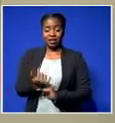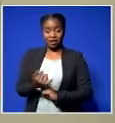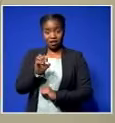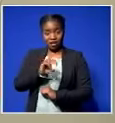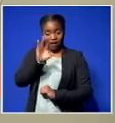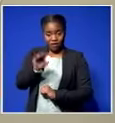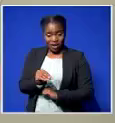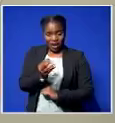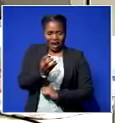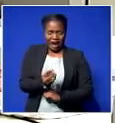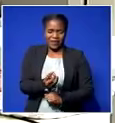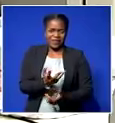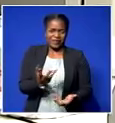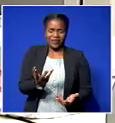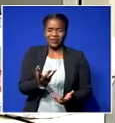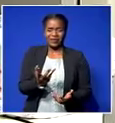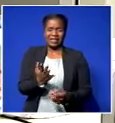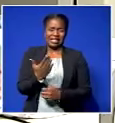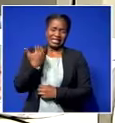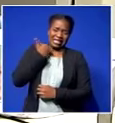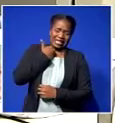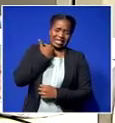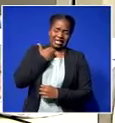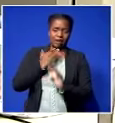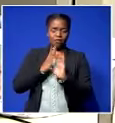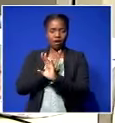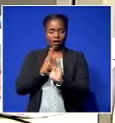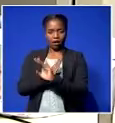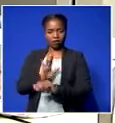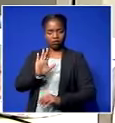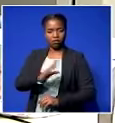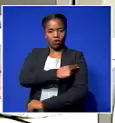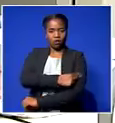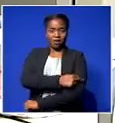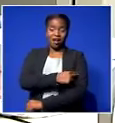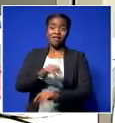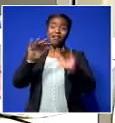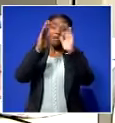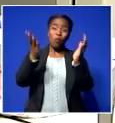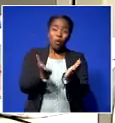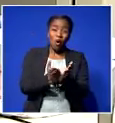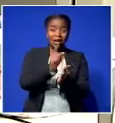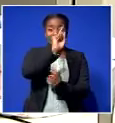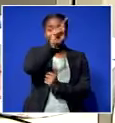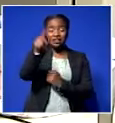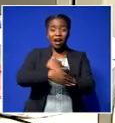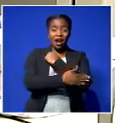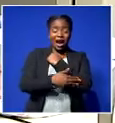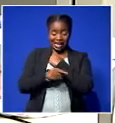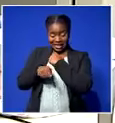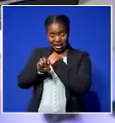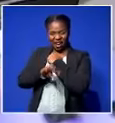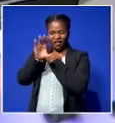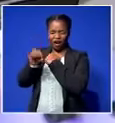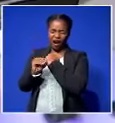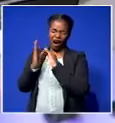Africa already has among the most expensive private healthcare systems in the world, with the latest data showing the